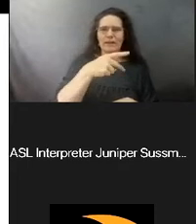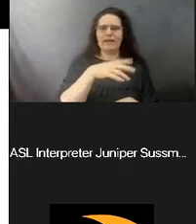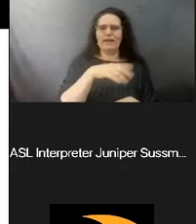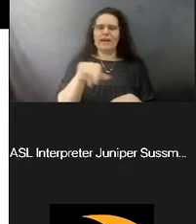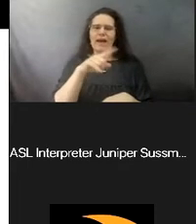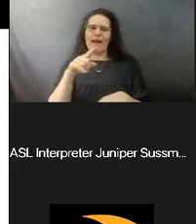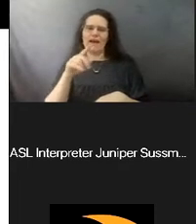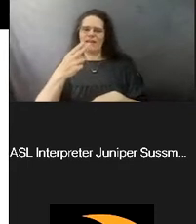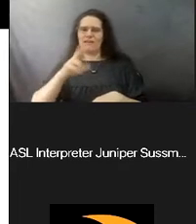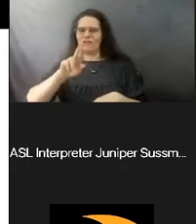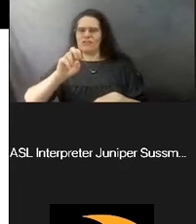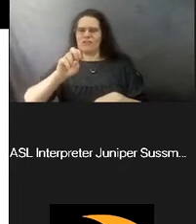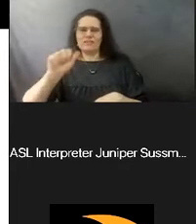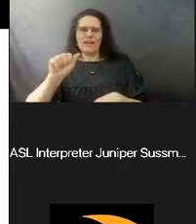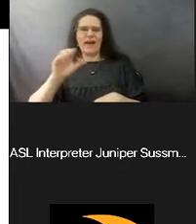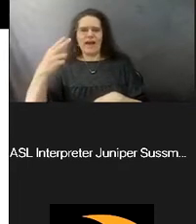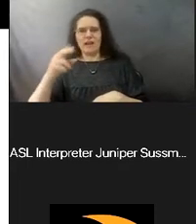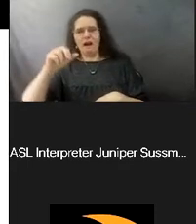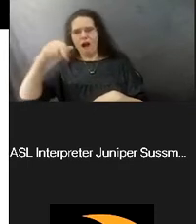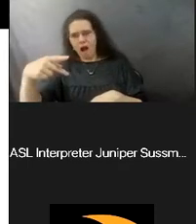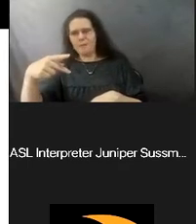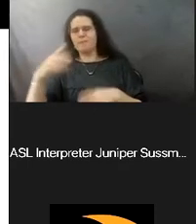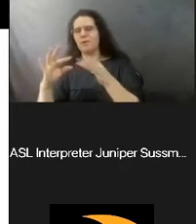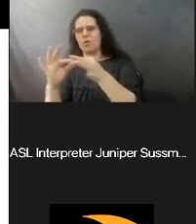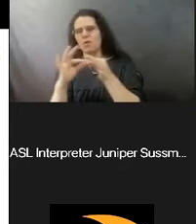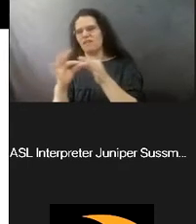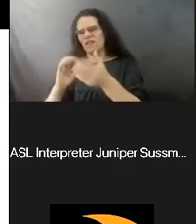Technical Assistance Partnership Award. Next slide.